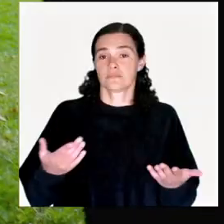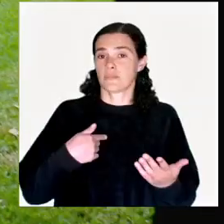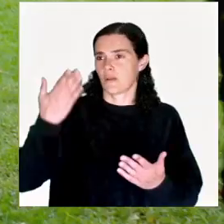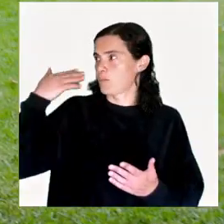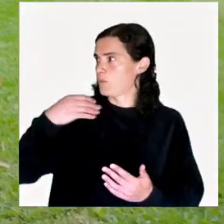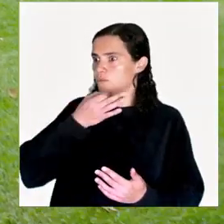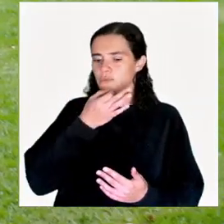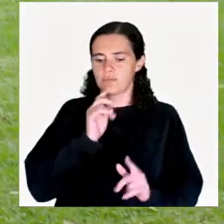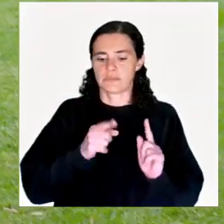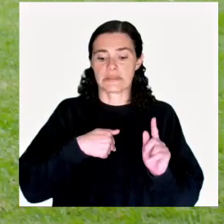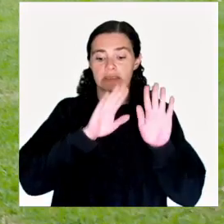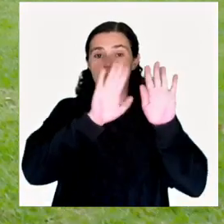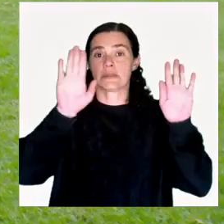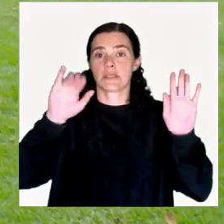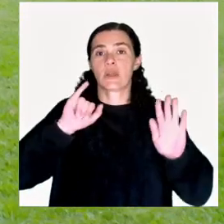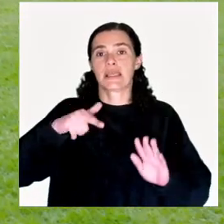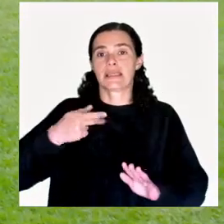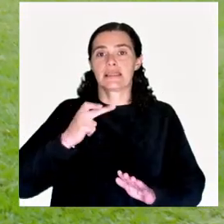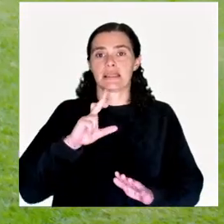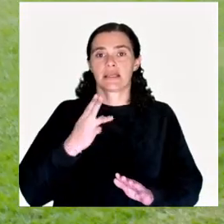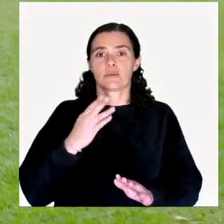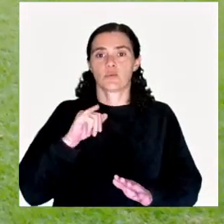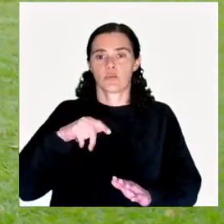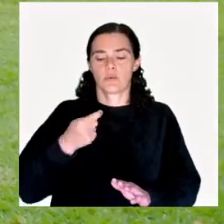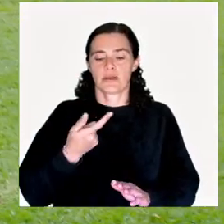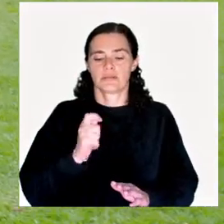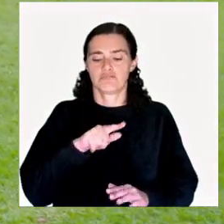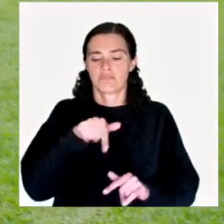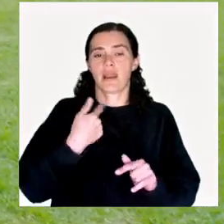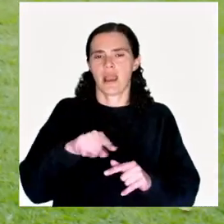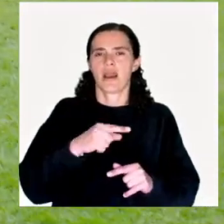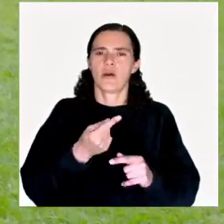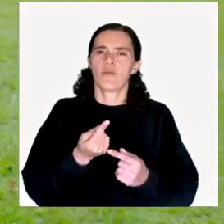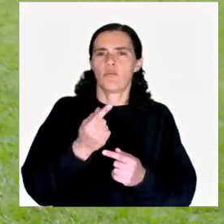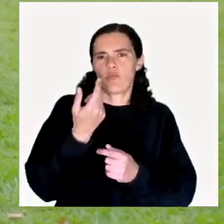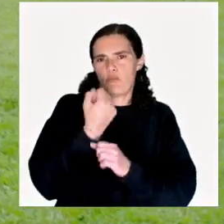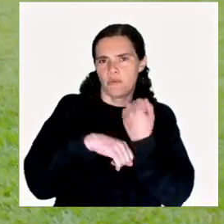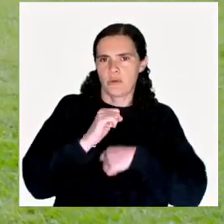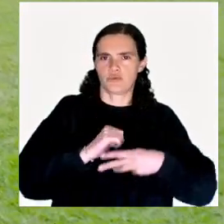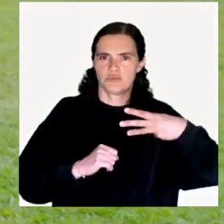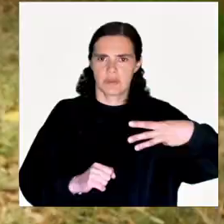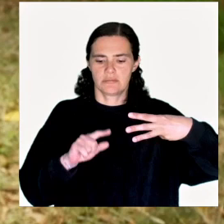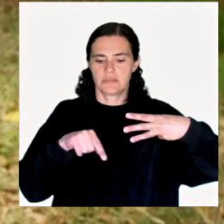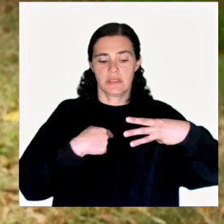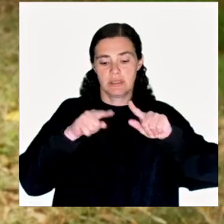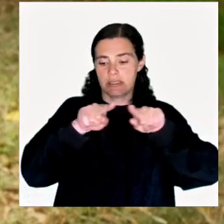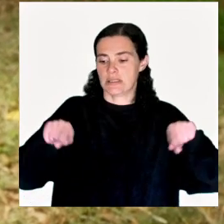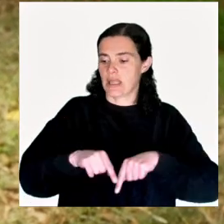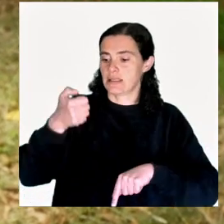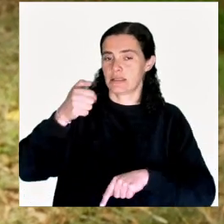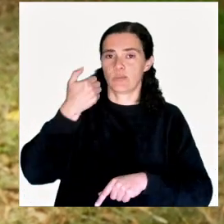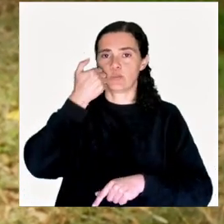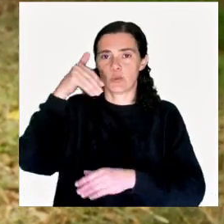So as we discussed earlier, the exhibition Intertwine is made of three movements. The first one in room 5